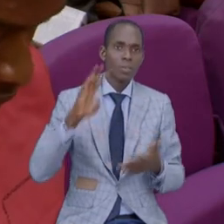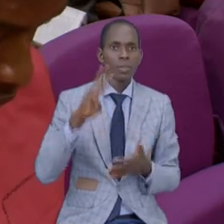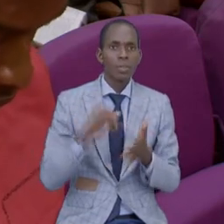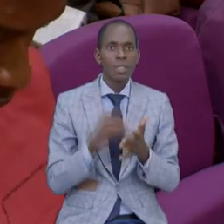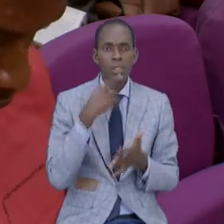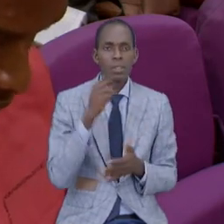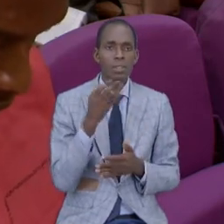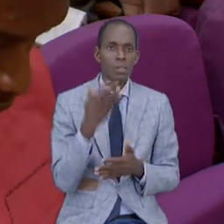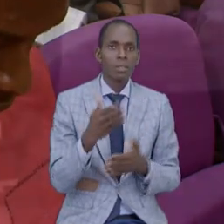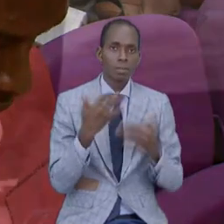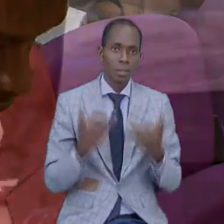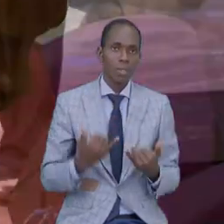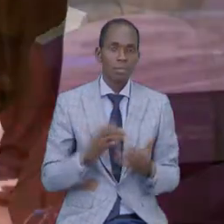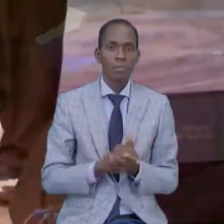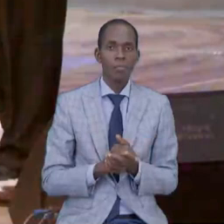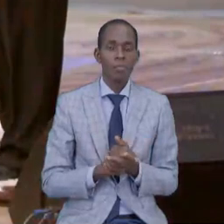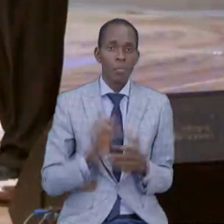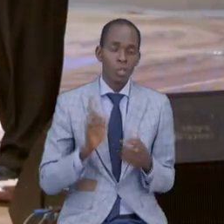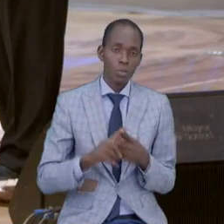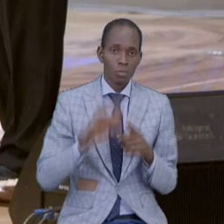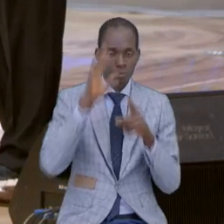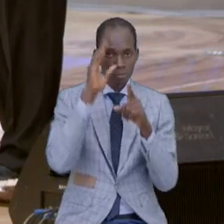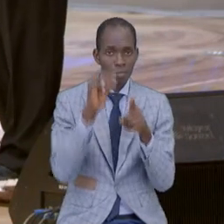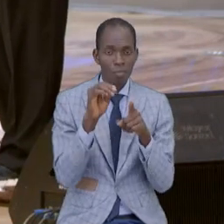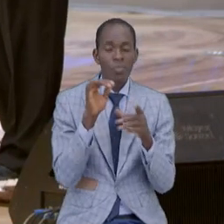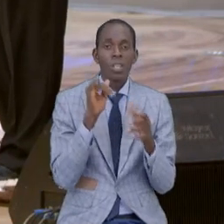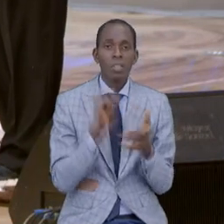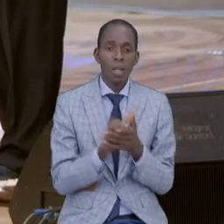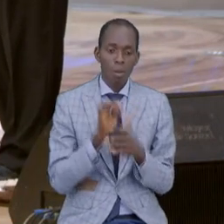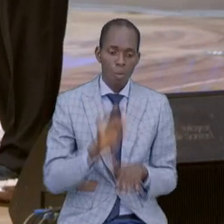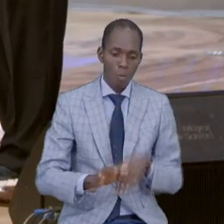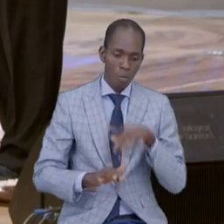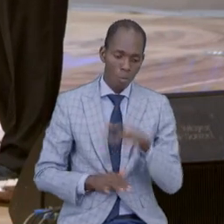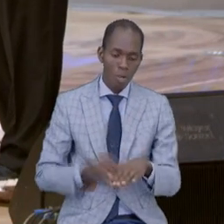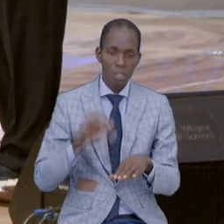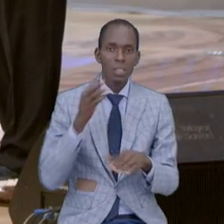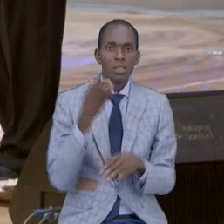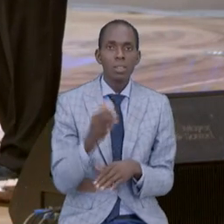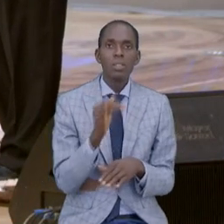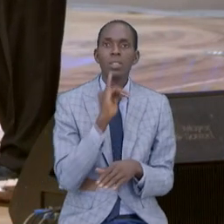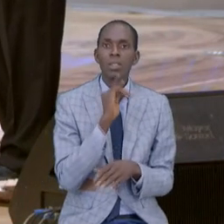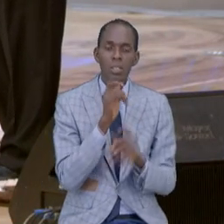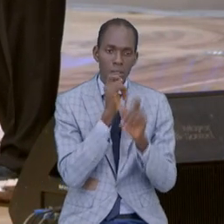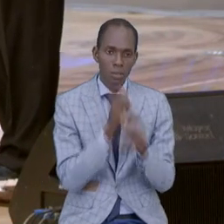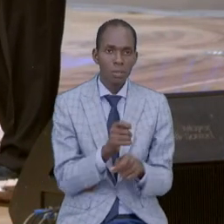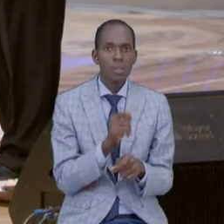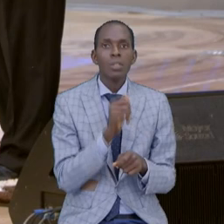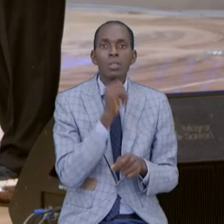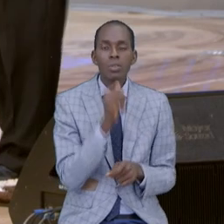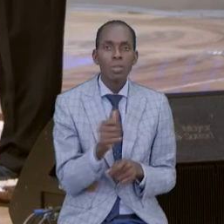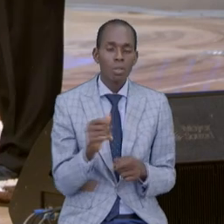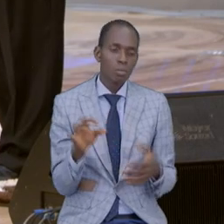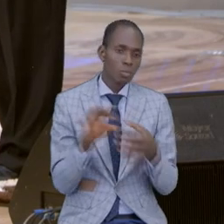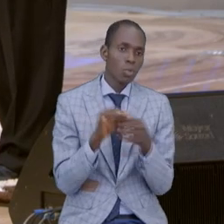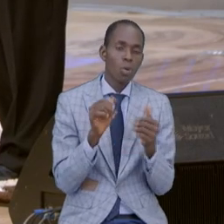says, now, to him that walketh, is the reward not reckoned of grace,